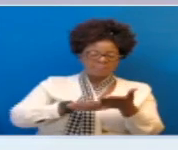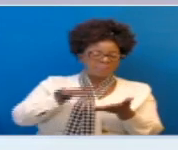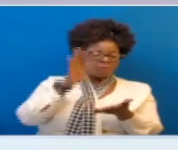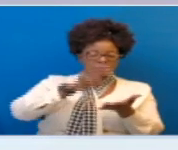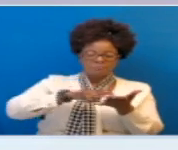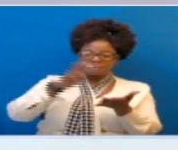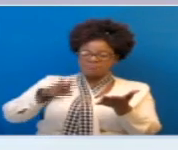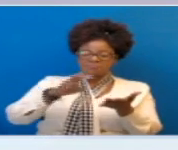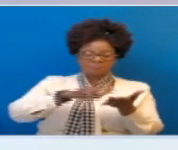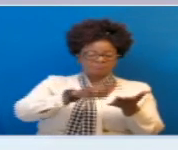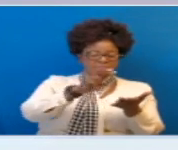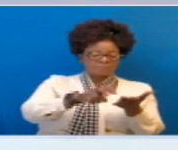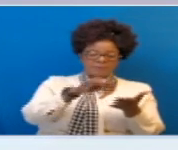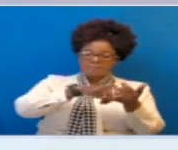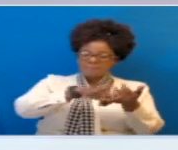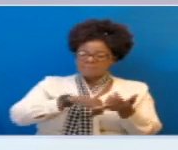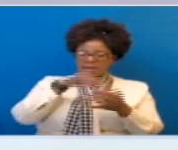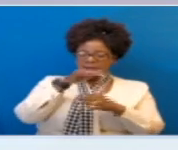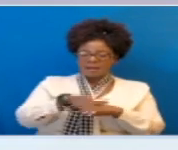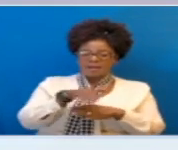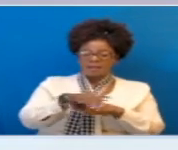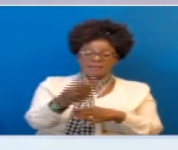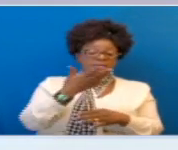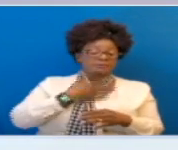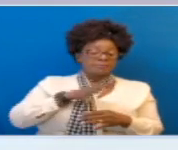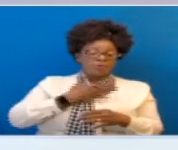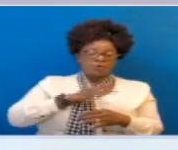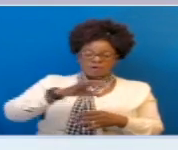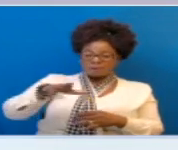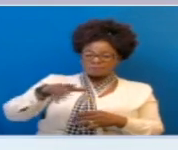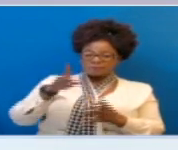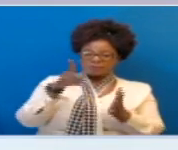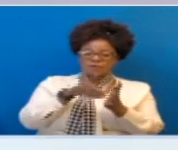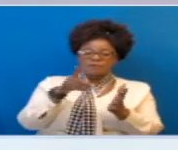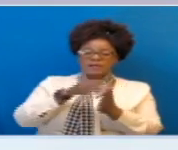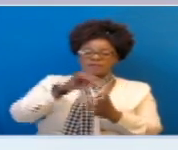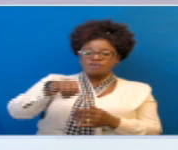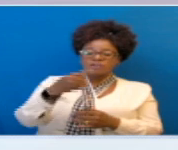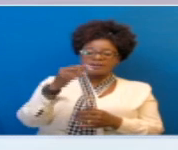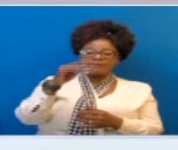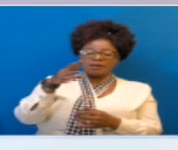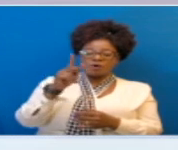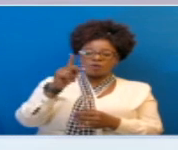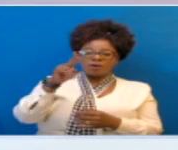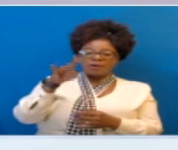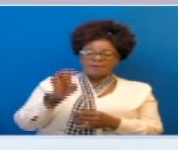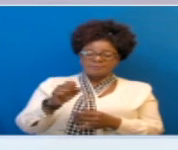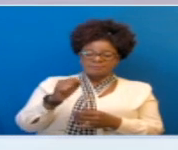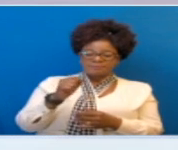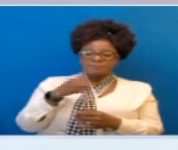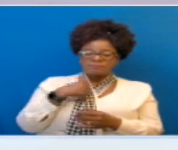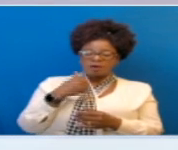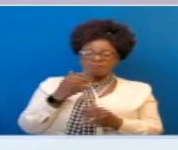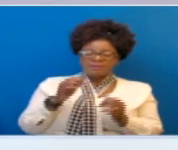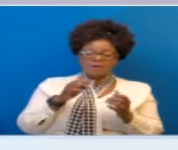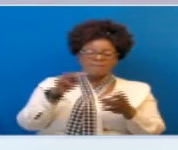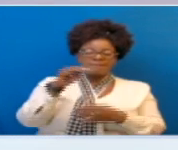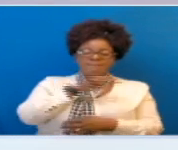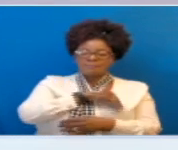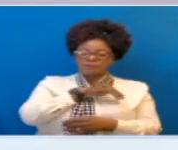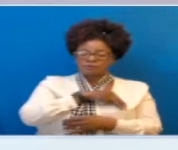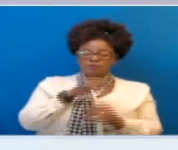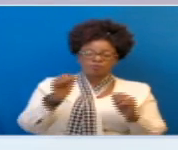early marriages. But in Samburu County, Dr. Josephine Kulair has been on a mission to rescue these girls